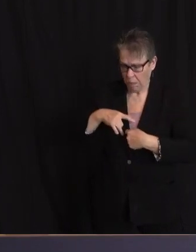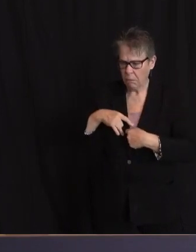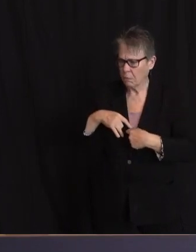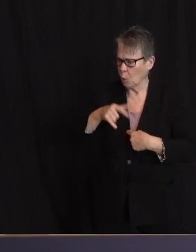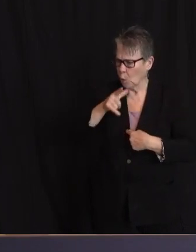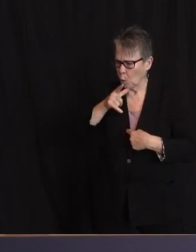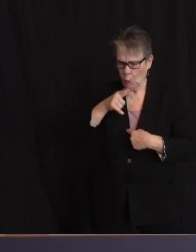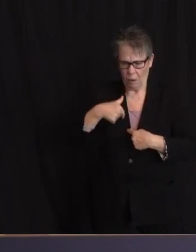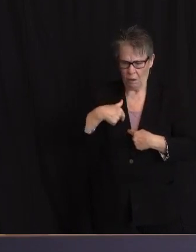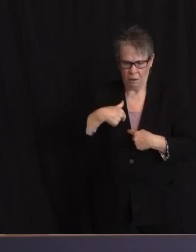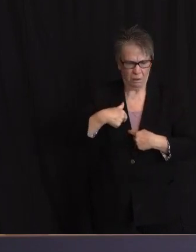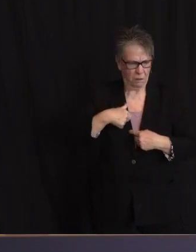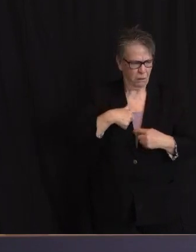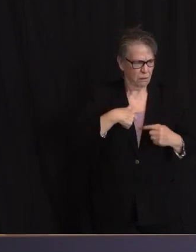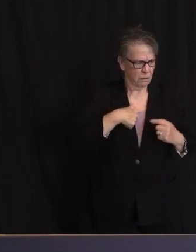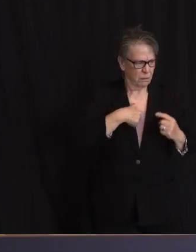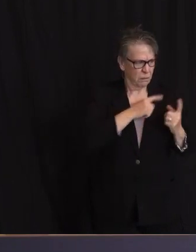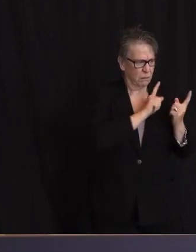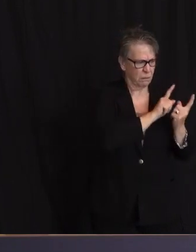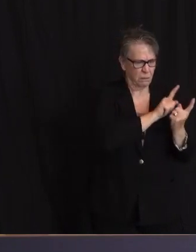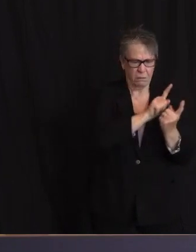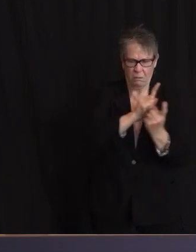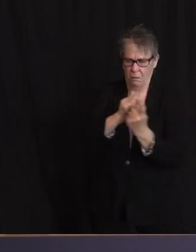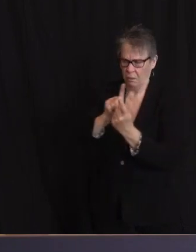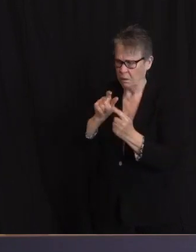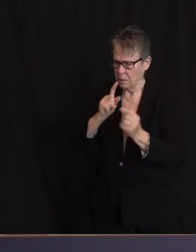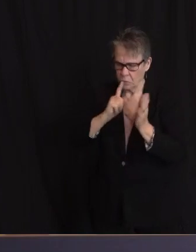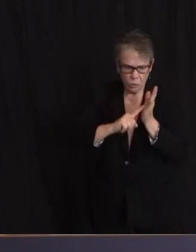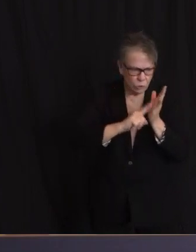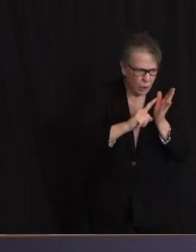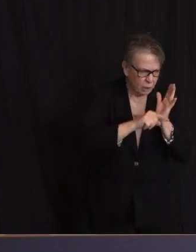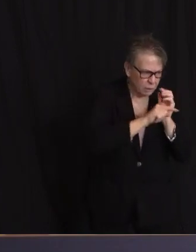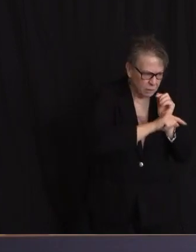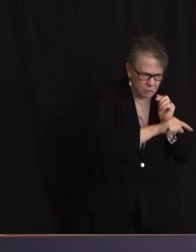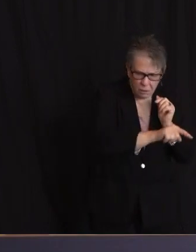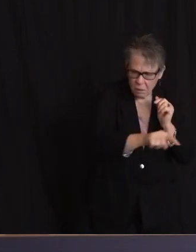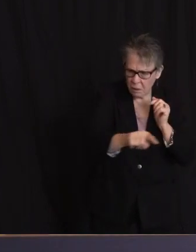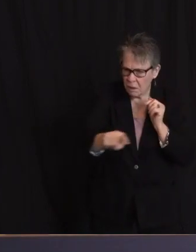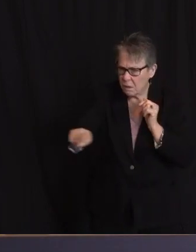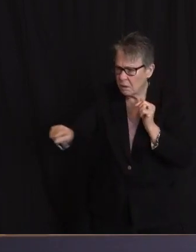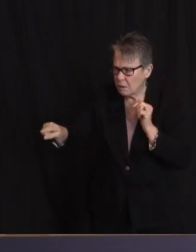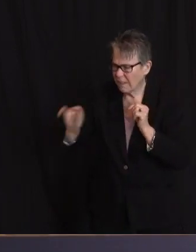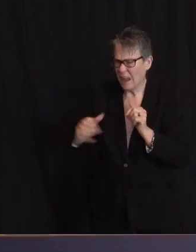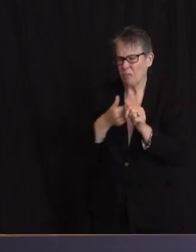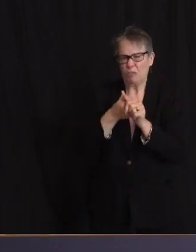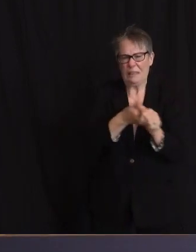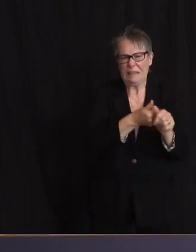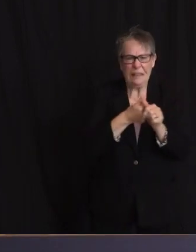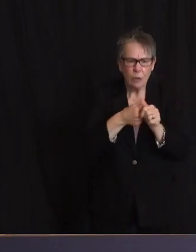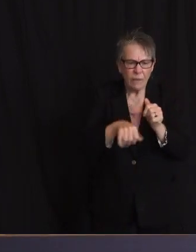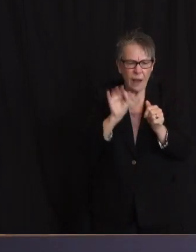out, I got it, let's everybody else here figure out whether or not how much contact you had with me, etc. And